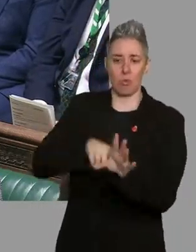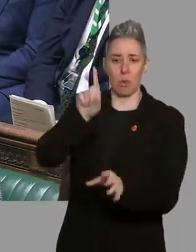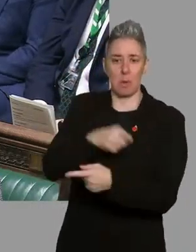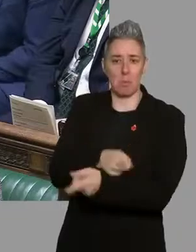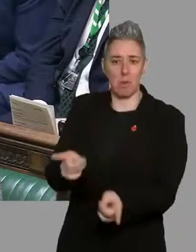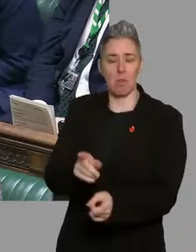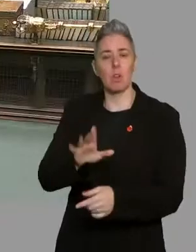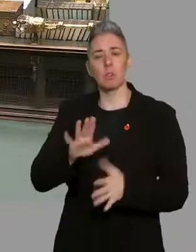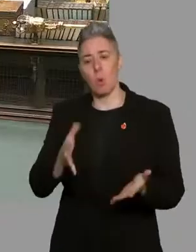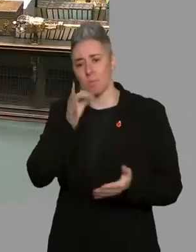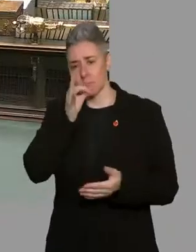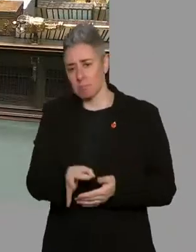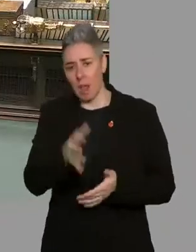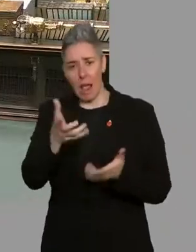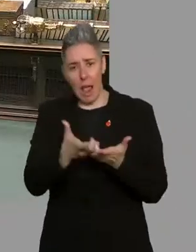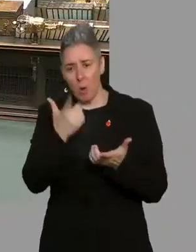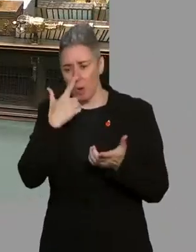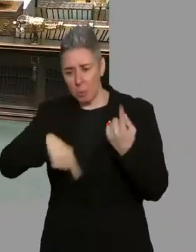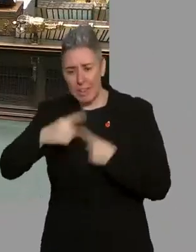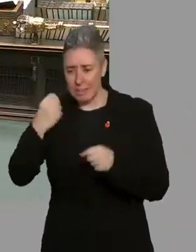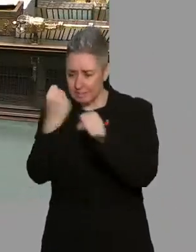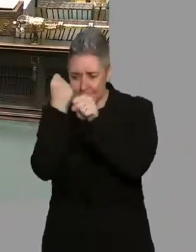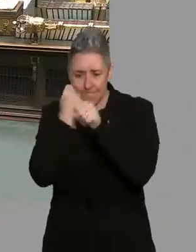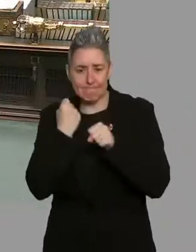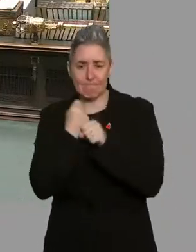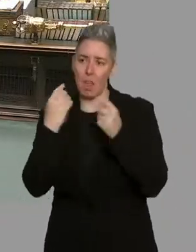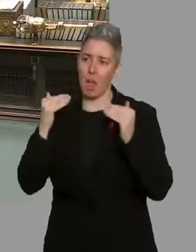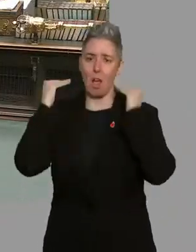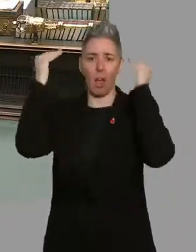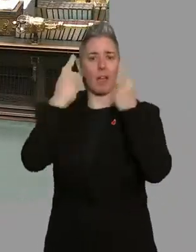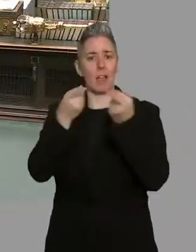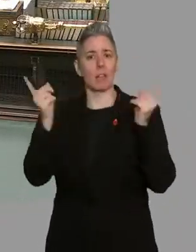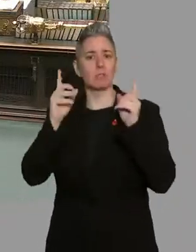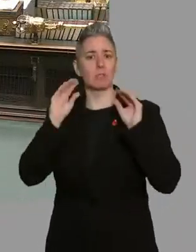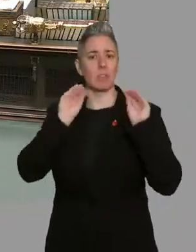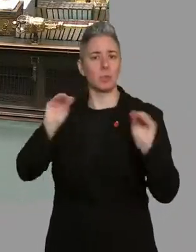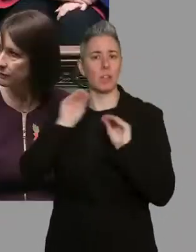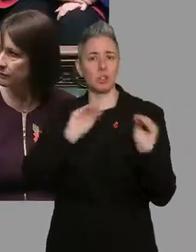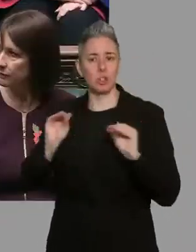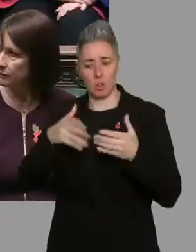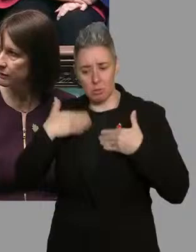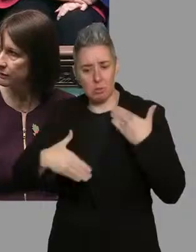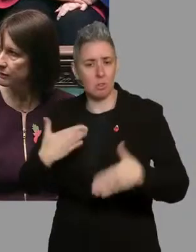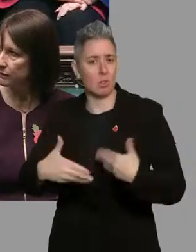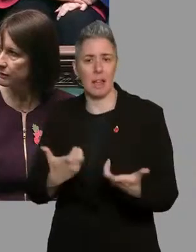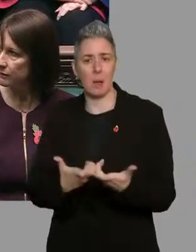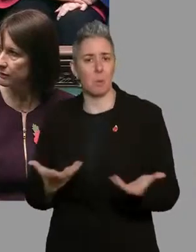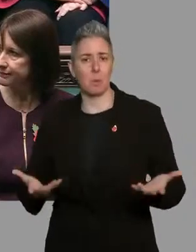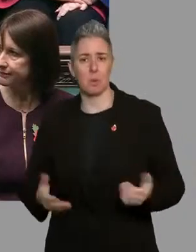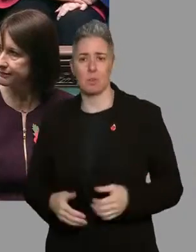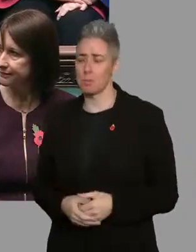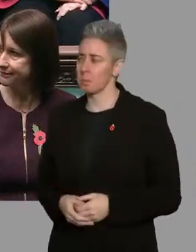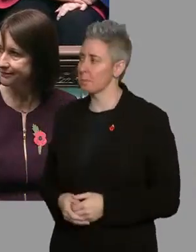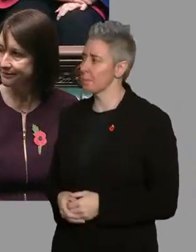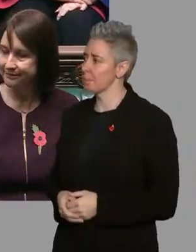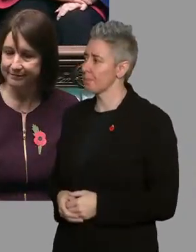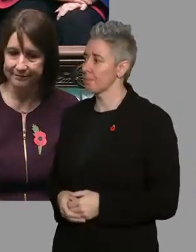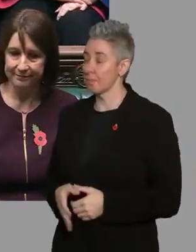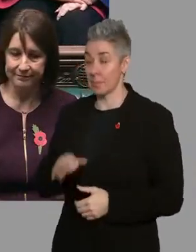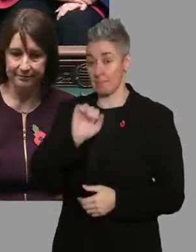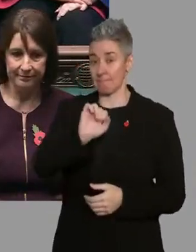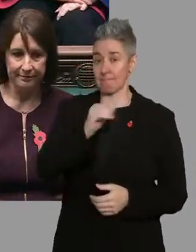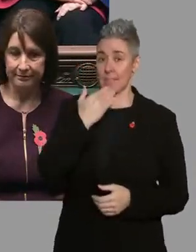go forward? Prime Minister. I thank him for that question. He's right to raise higher education because